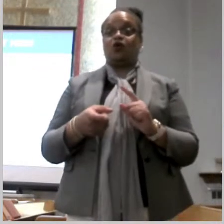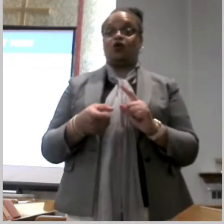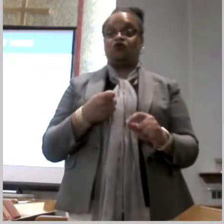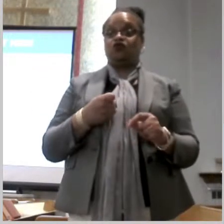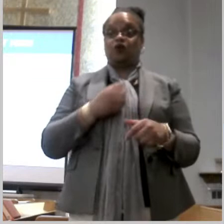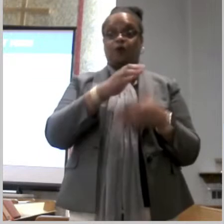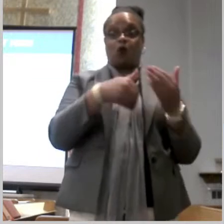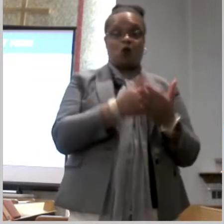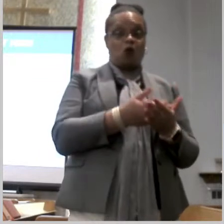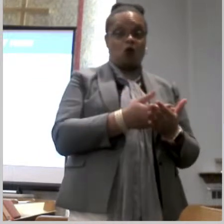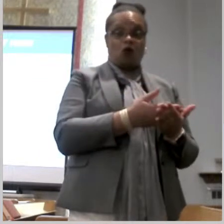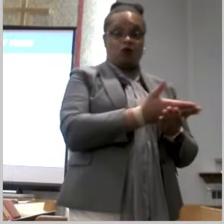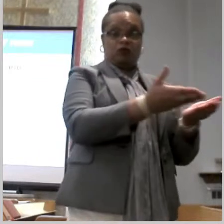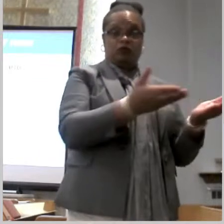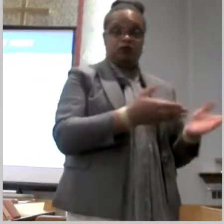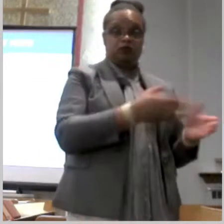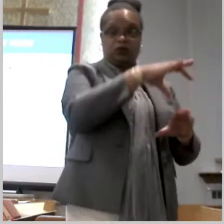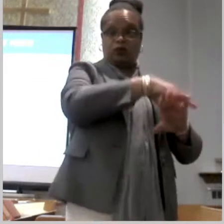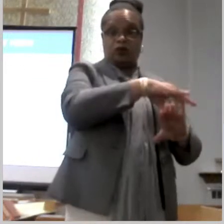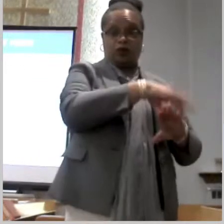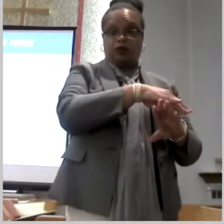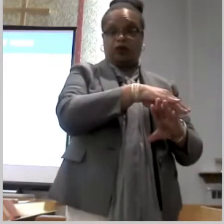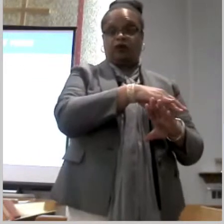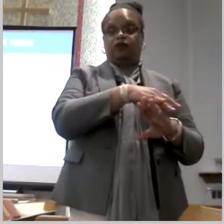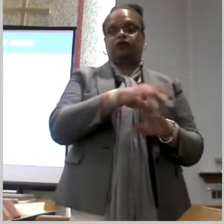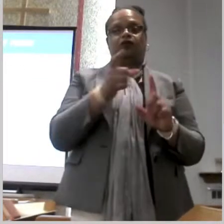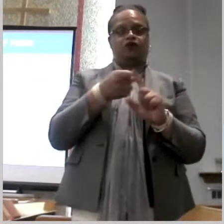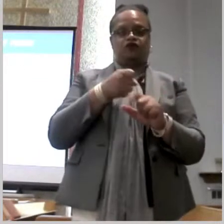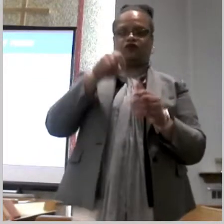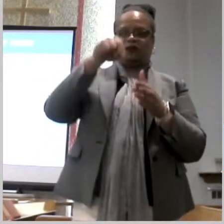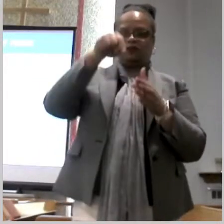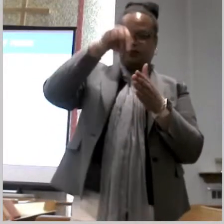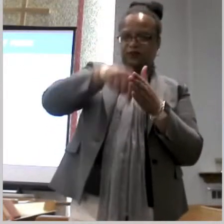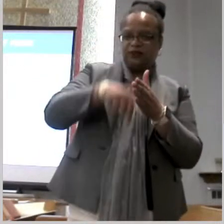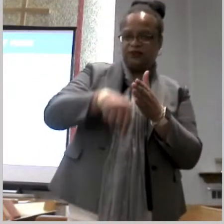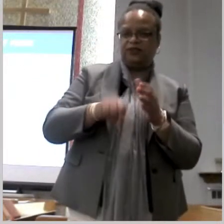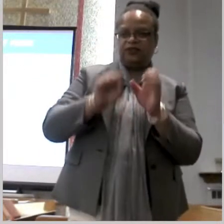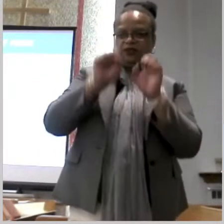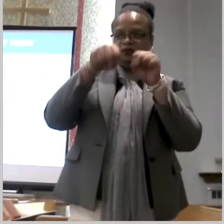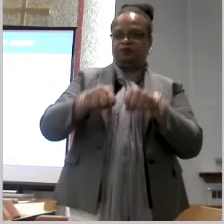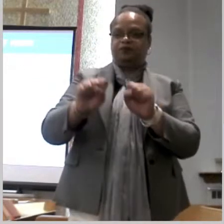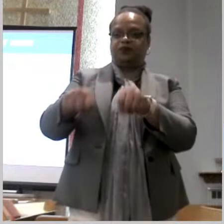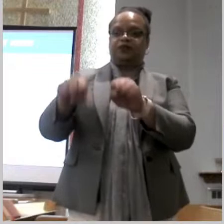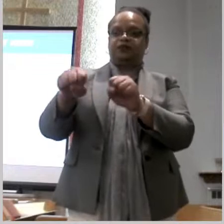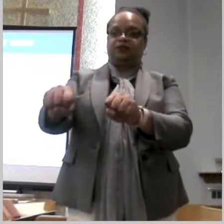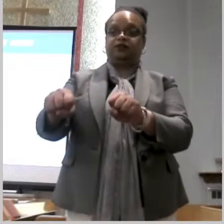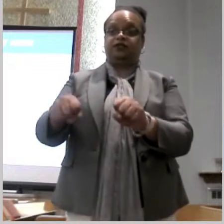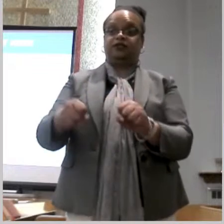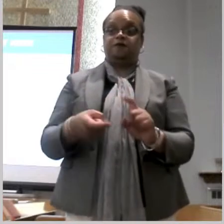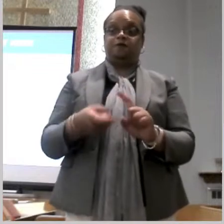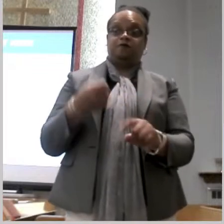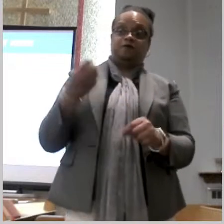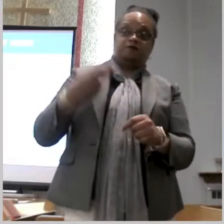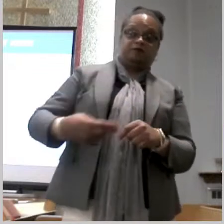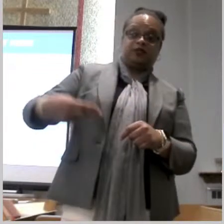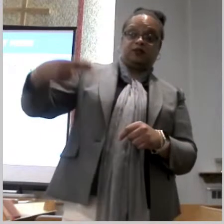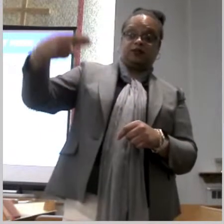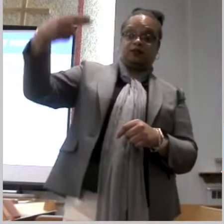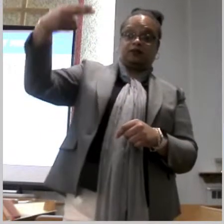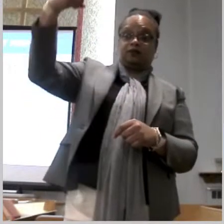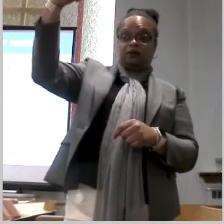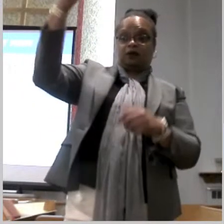sanctified from the ends of the earth, from the depths of the sea,